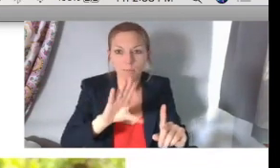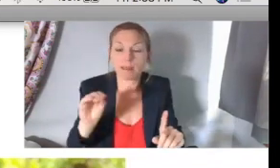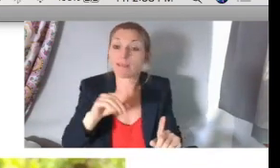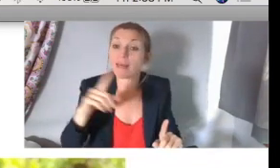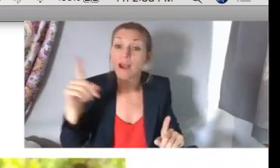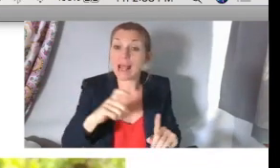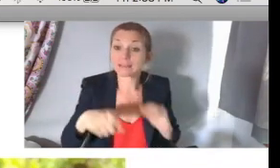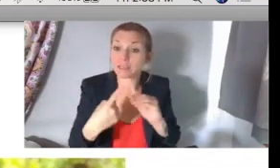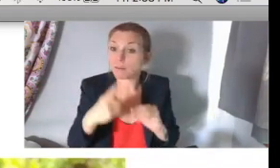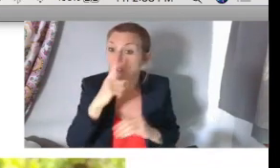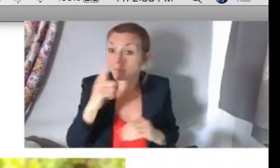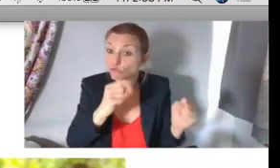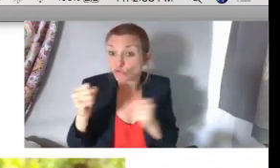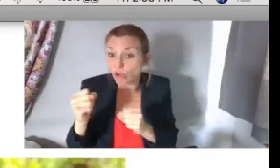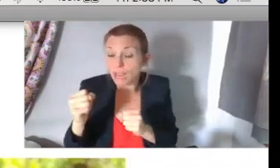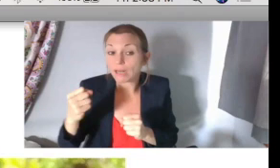their strategies for